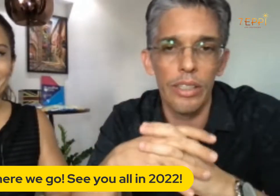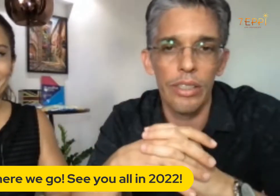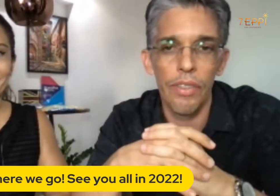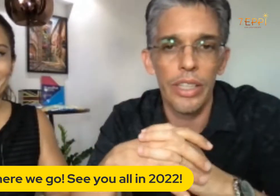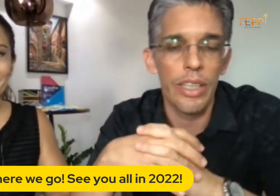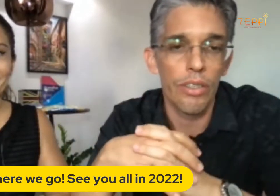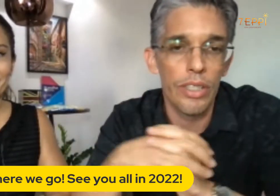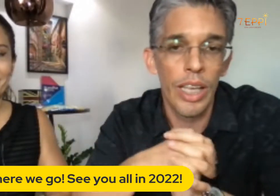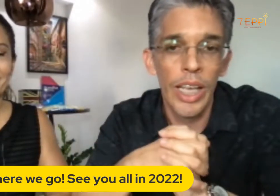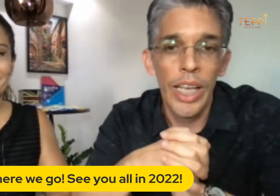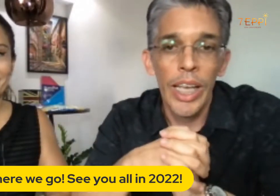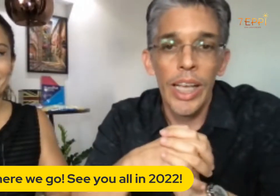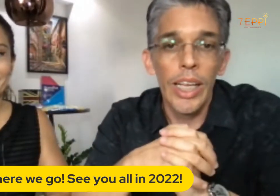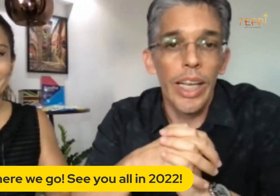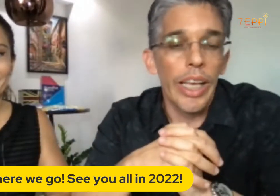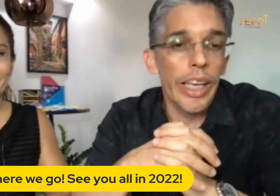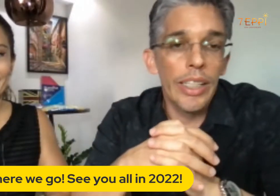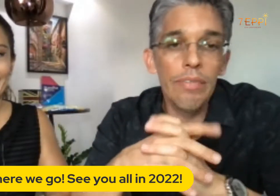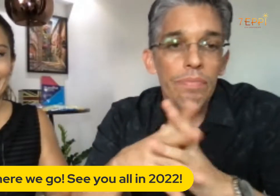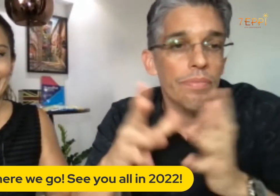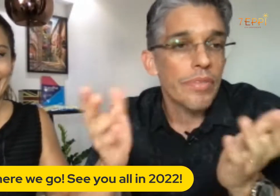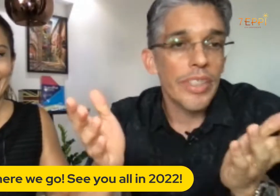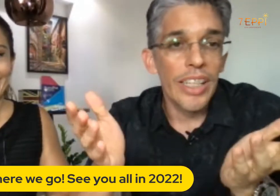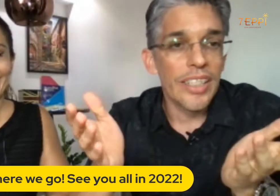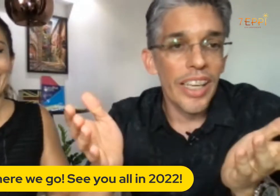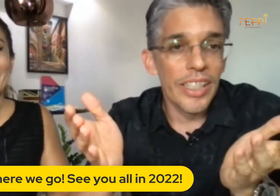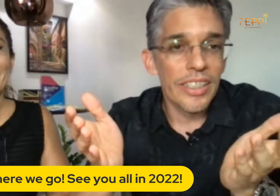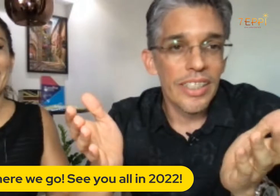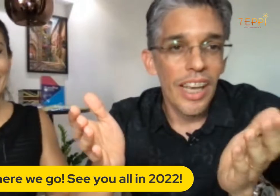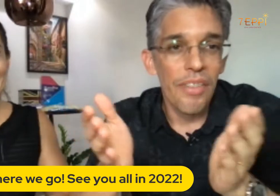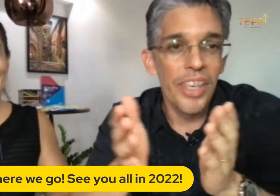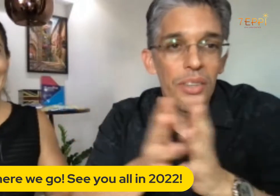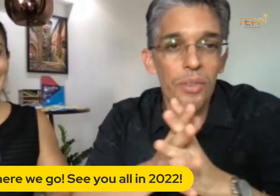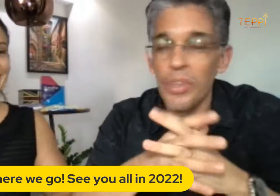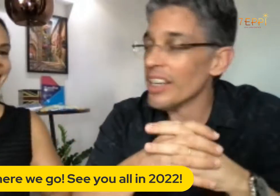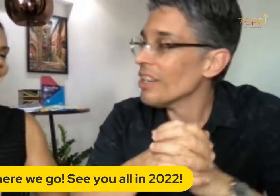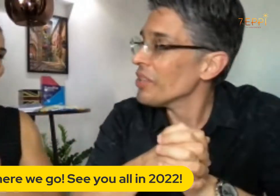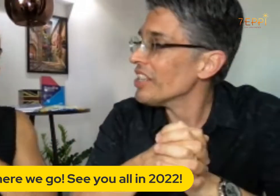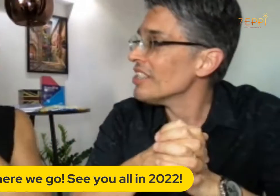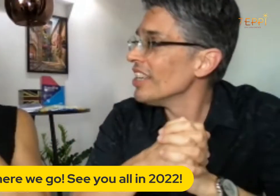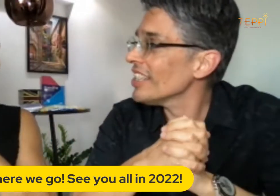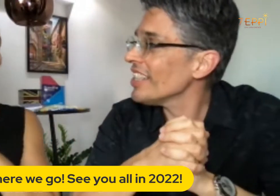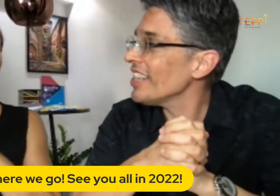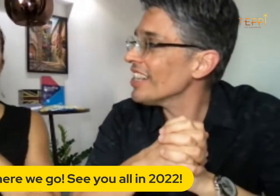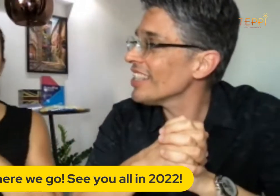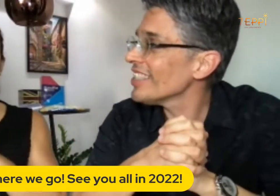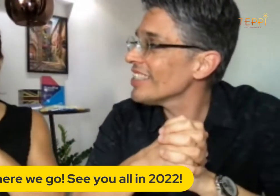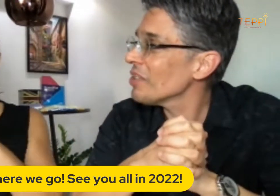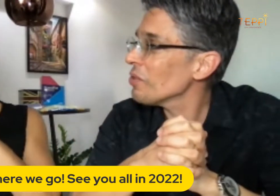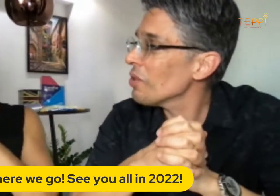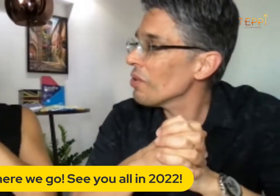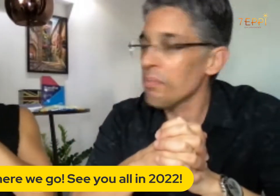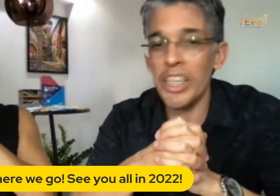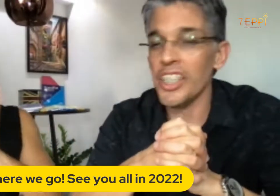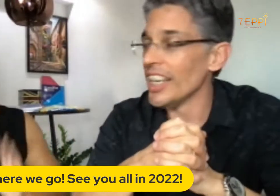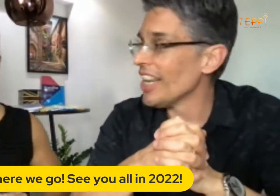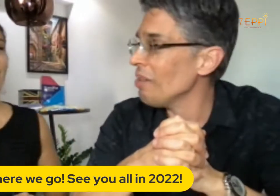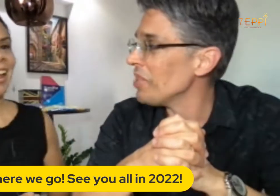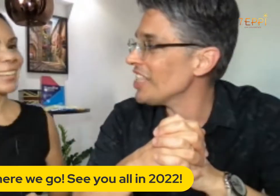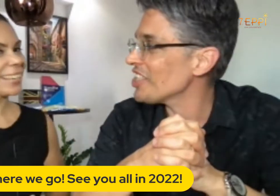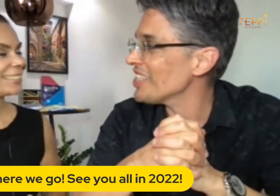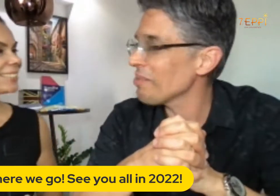and other things else. And that's it. I think we are done here. Yes.